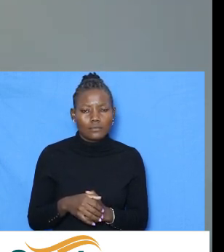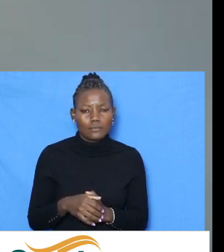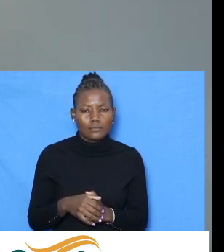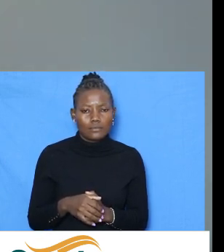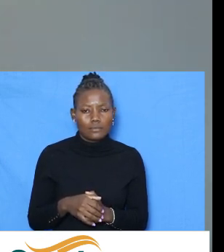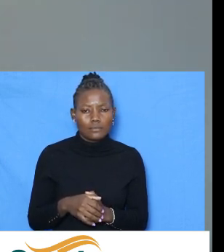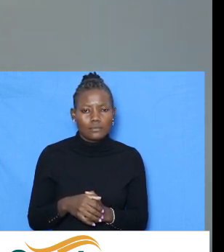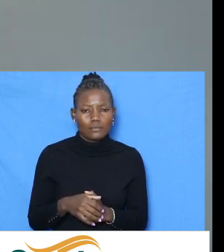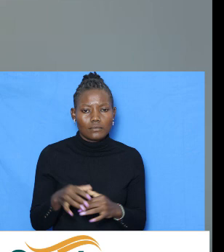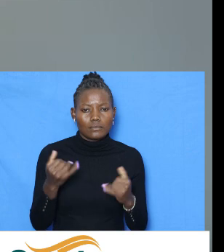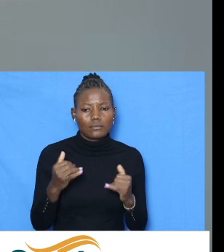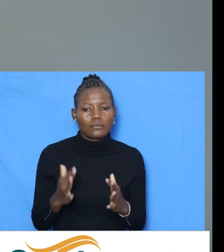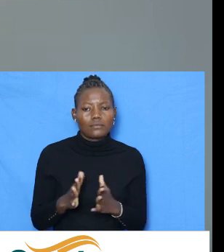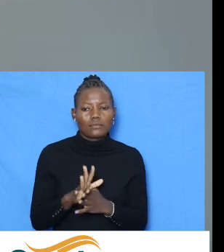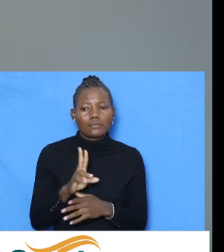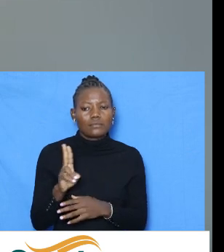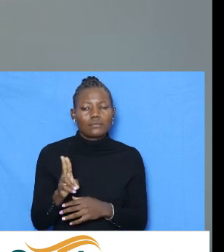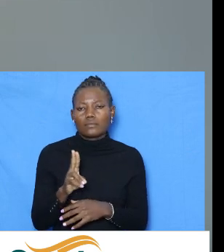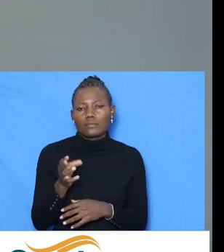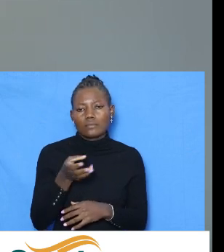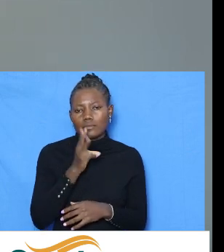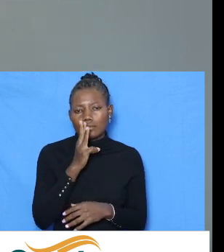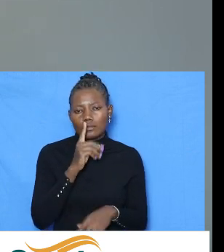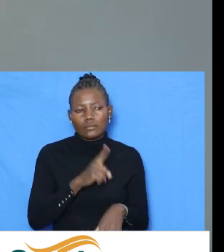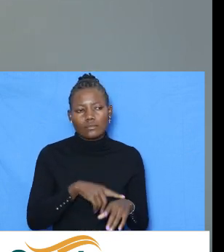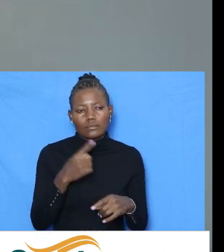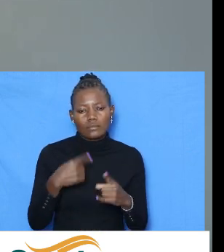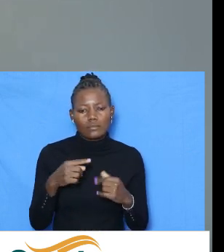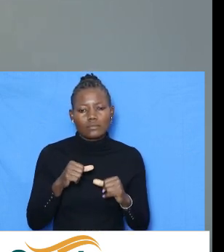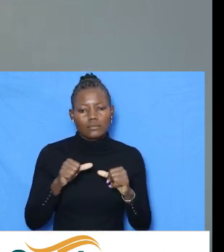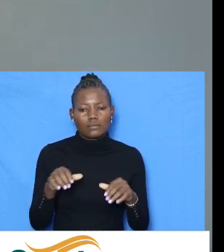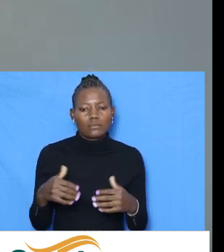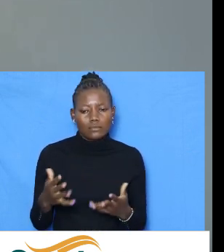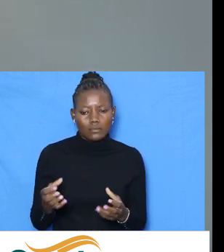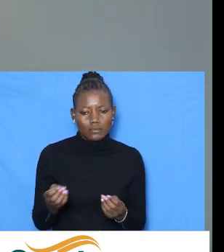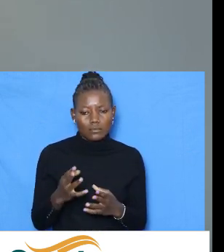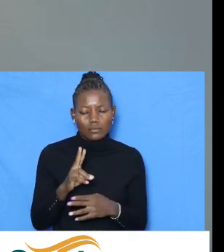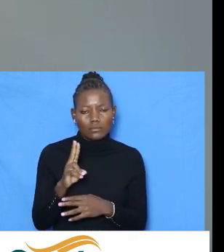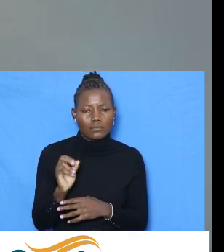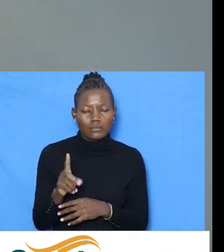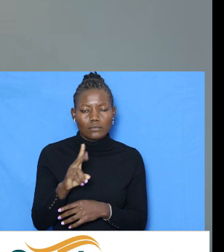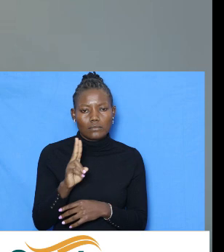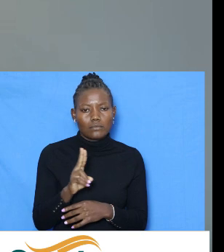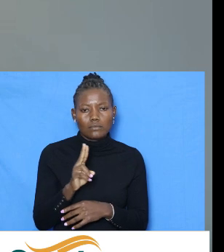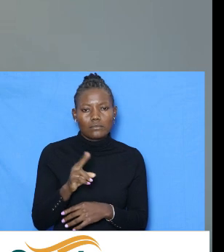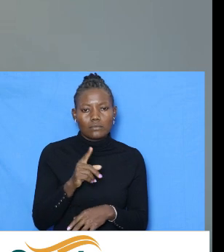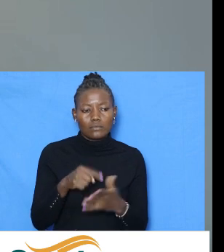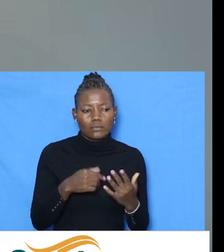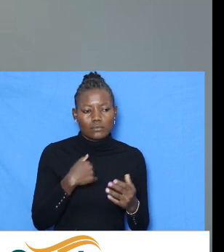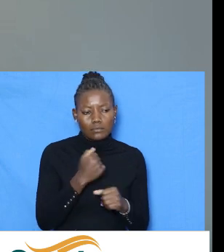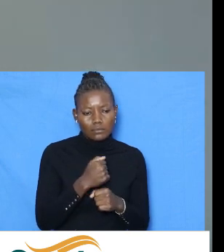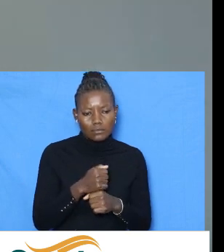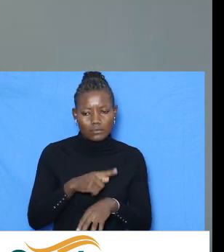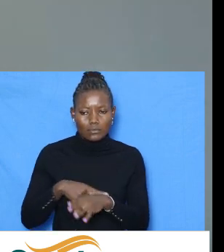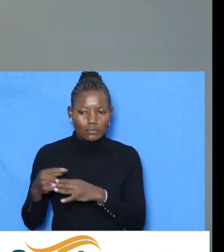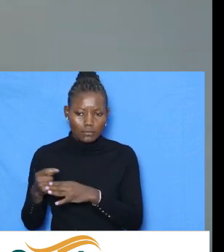if an athlete is losing water during the game, how much should be taken in. So what I do is, during